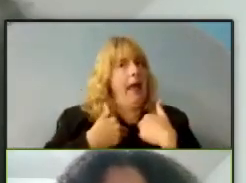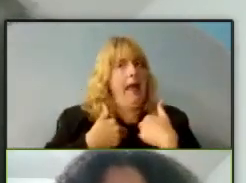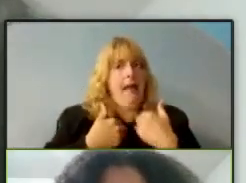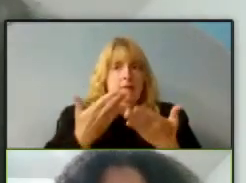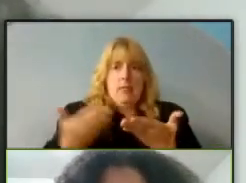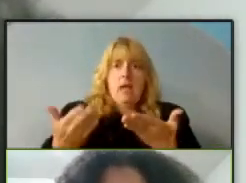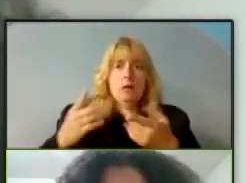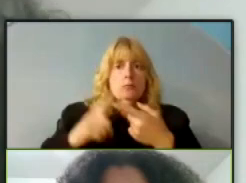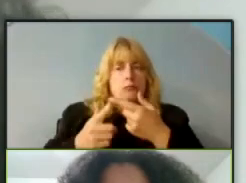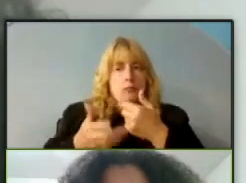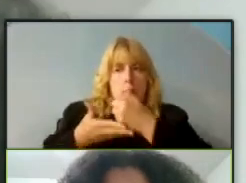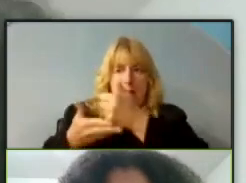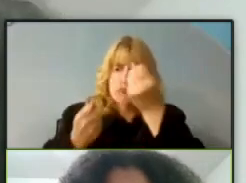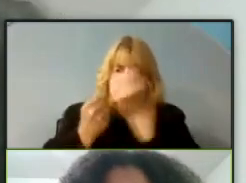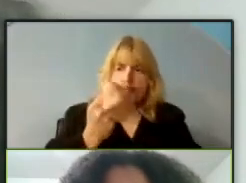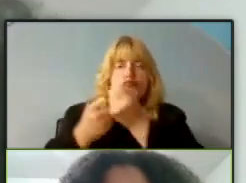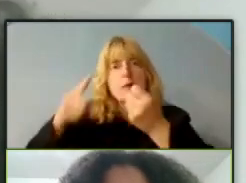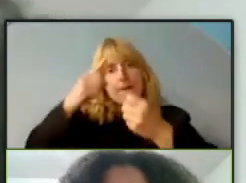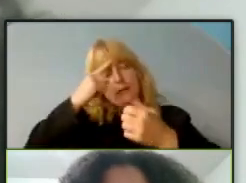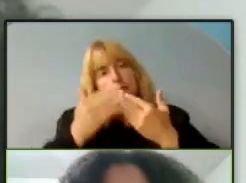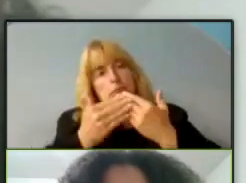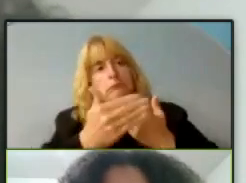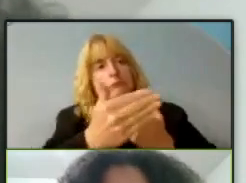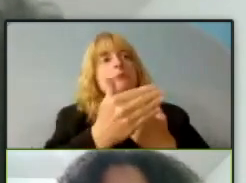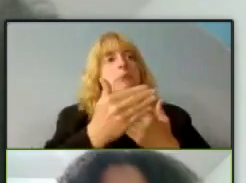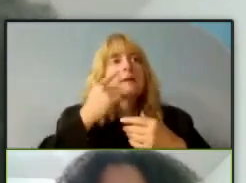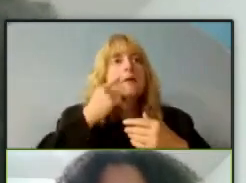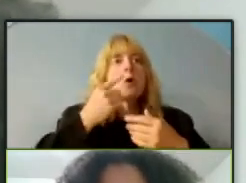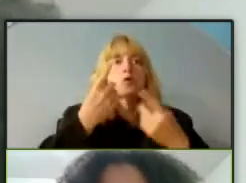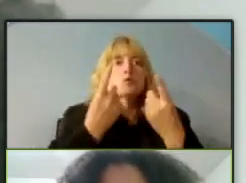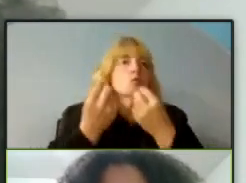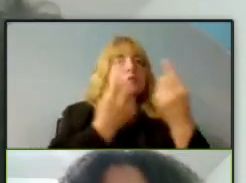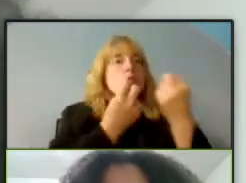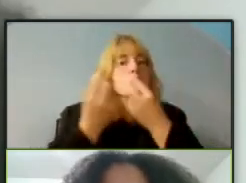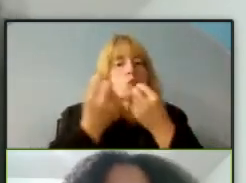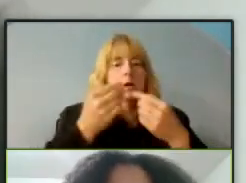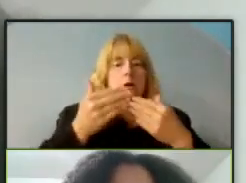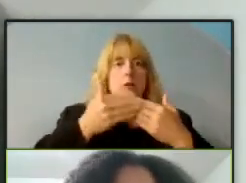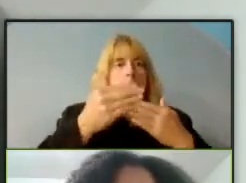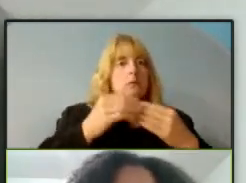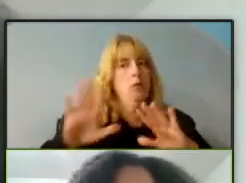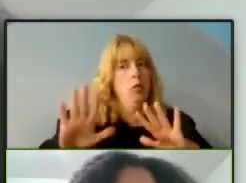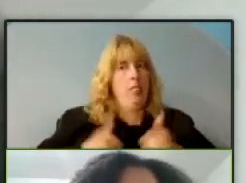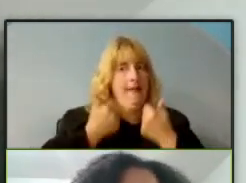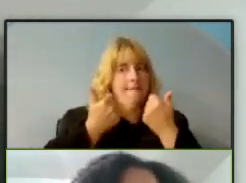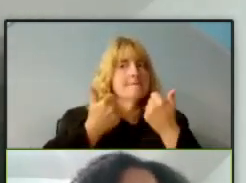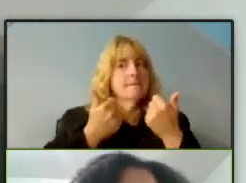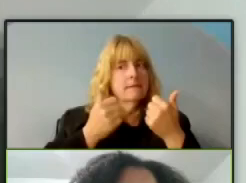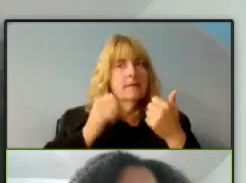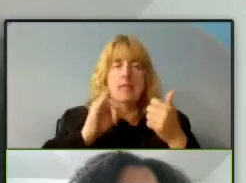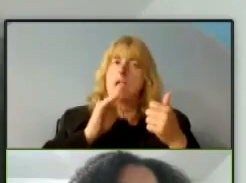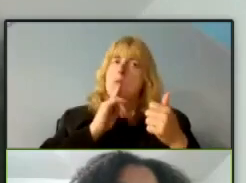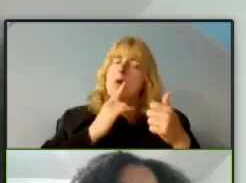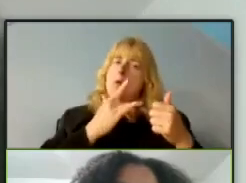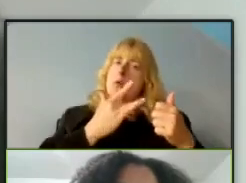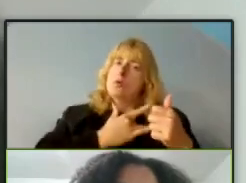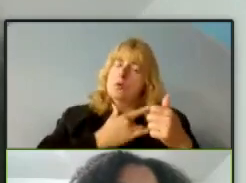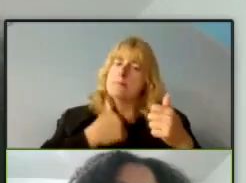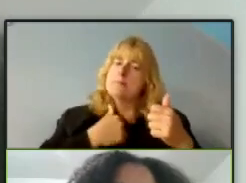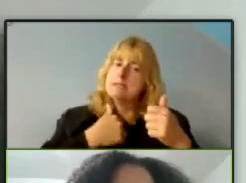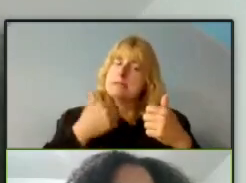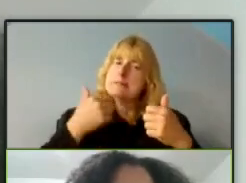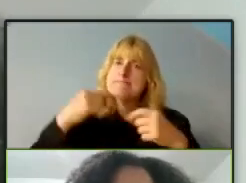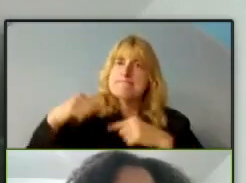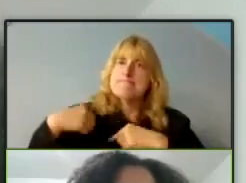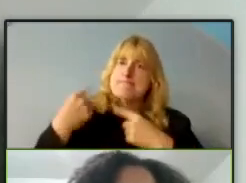have been on my heart currently, and the district as a whole and the board, you know, we're trying to figure out how do we